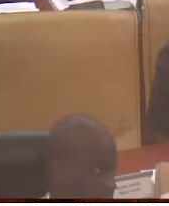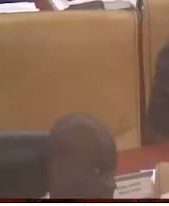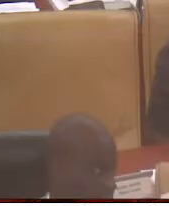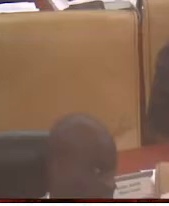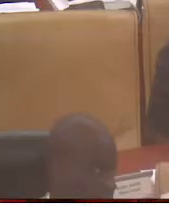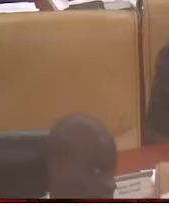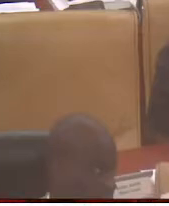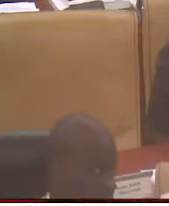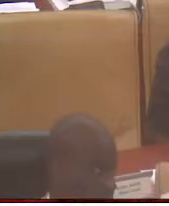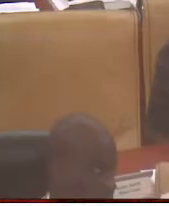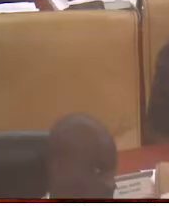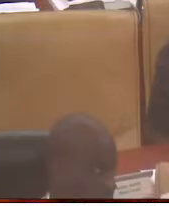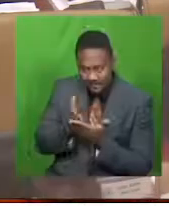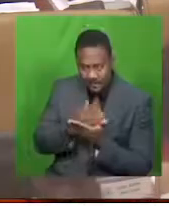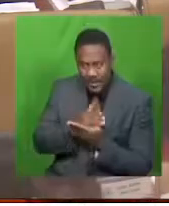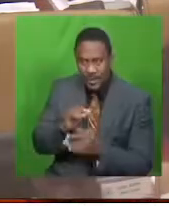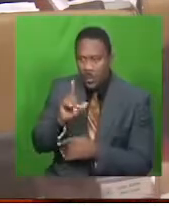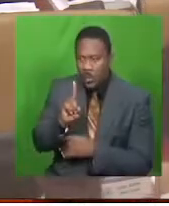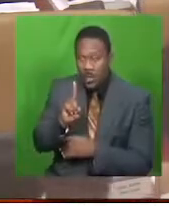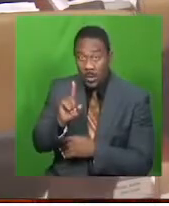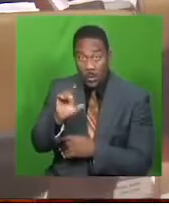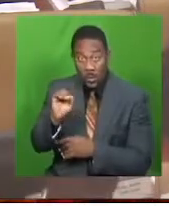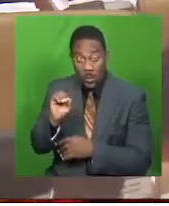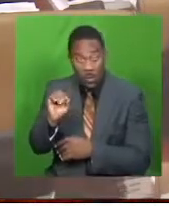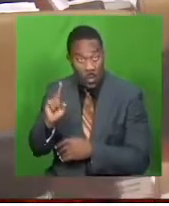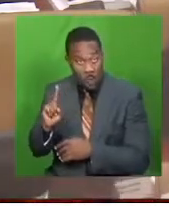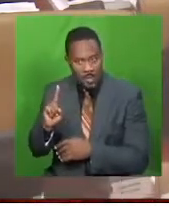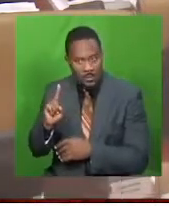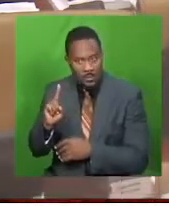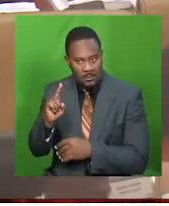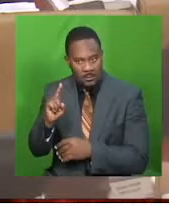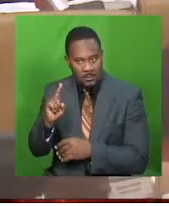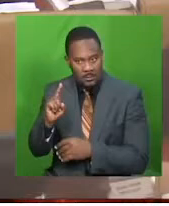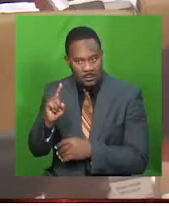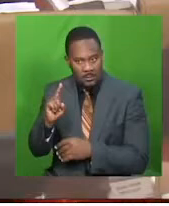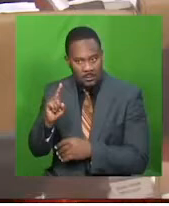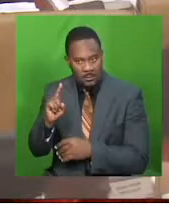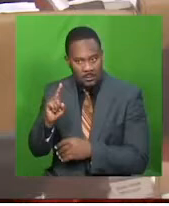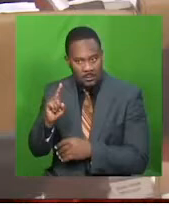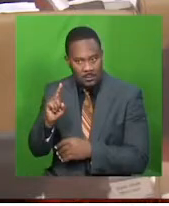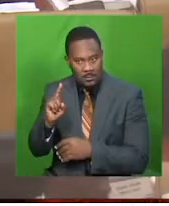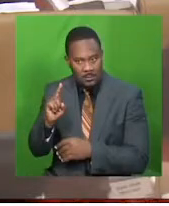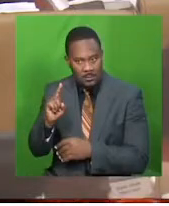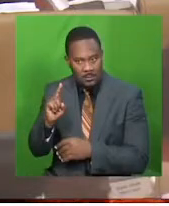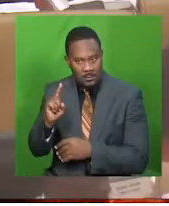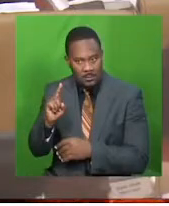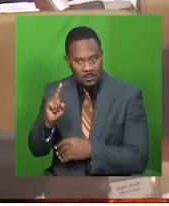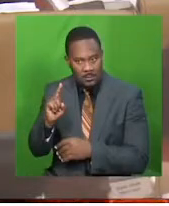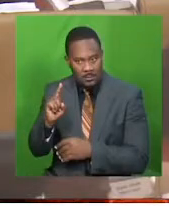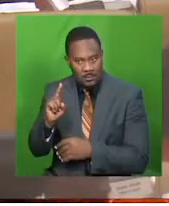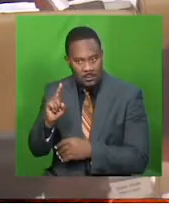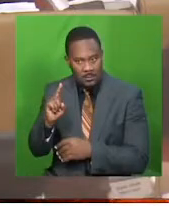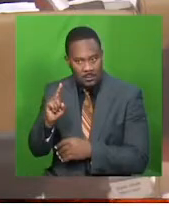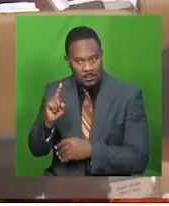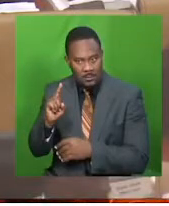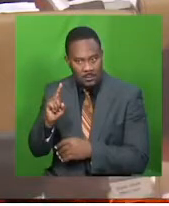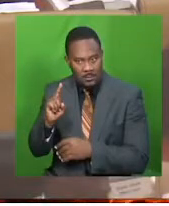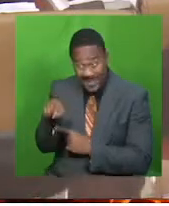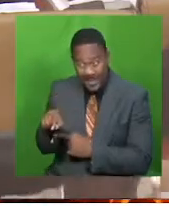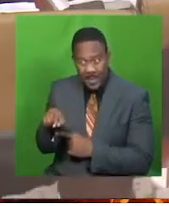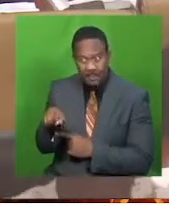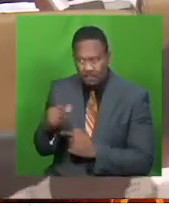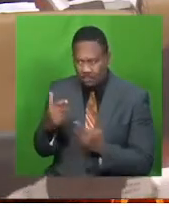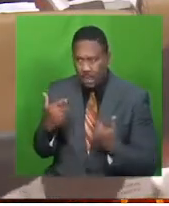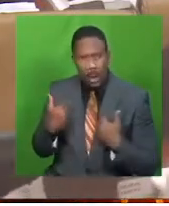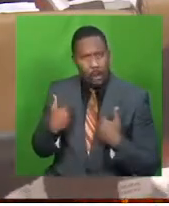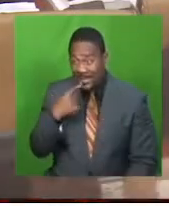ne wo yeah I see enti ada na Ghana for hwani mu fi committee e ho there make catch the committee for na ni